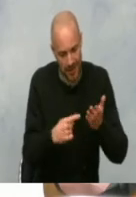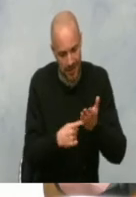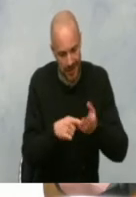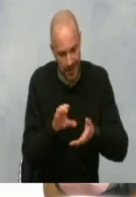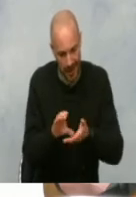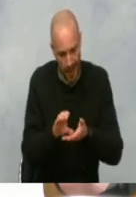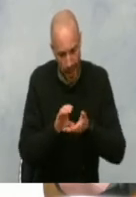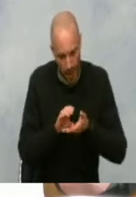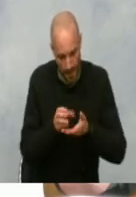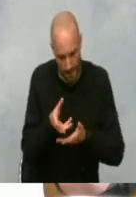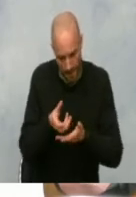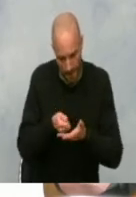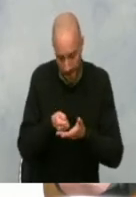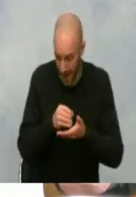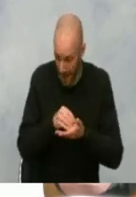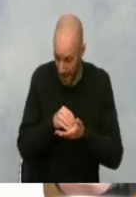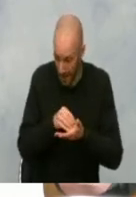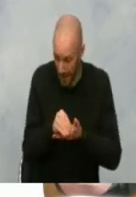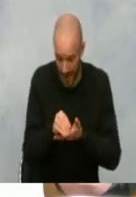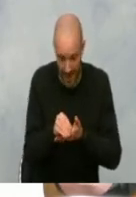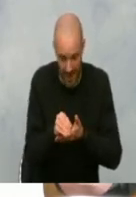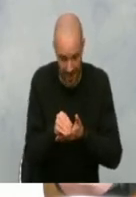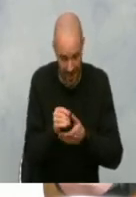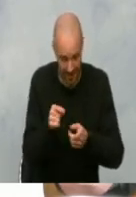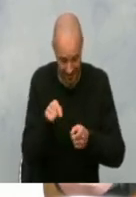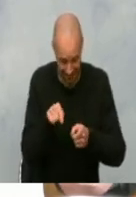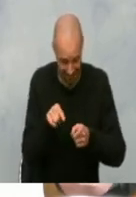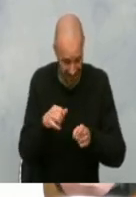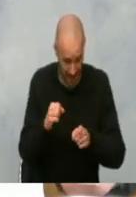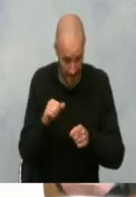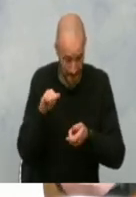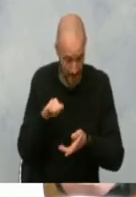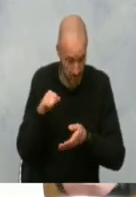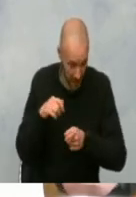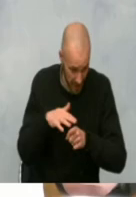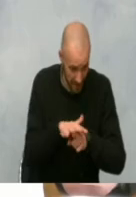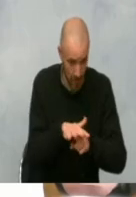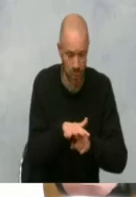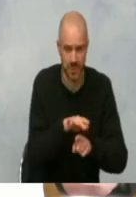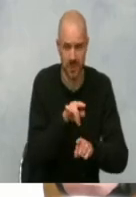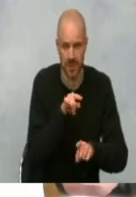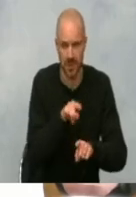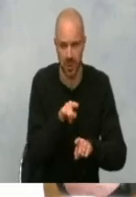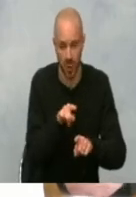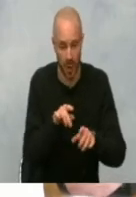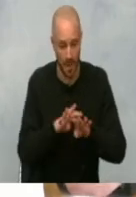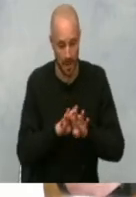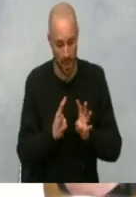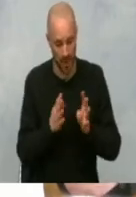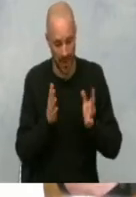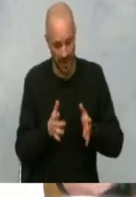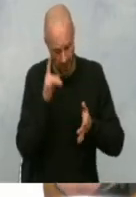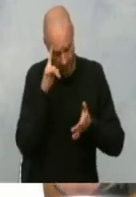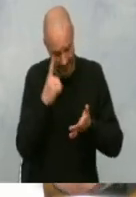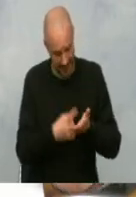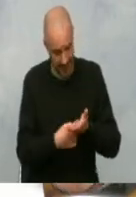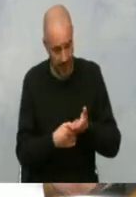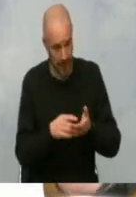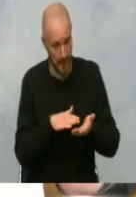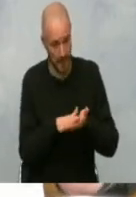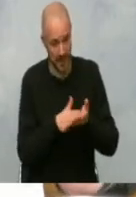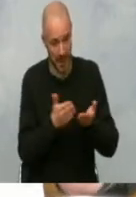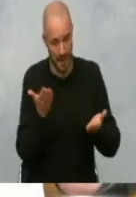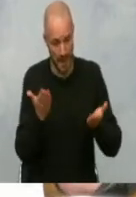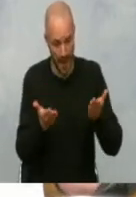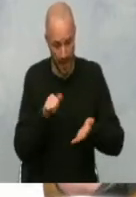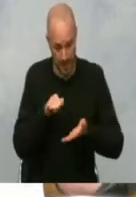pay. So the Trust Board will require to take decisions in order to arrive at a balanced budget position in the same